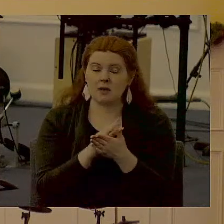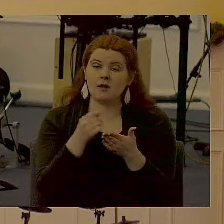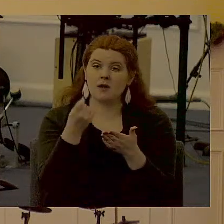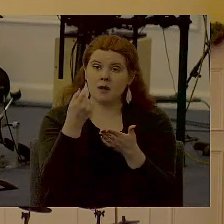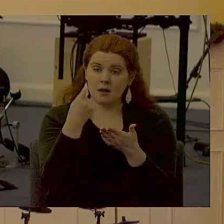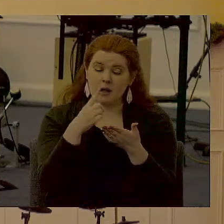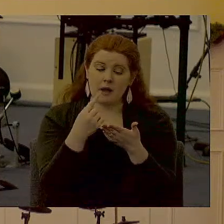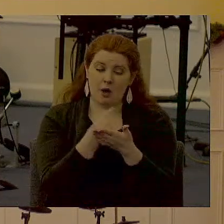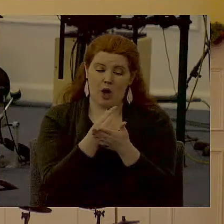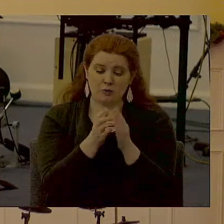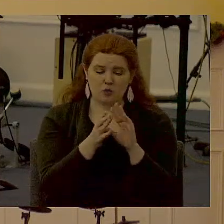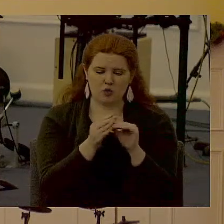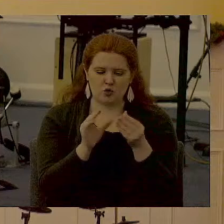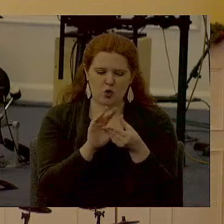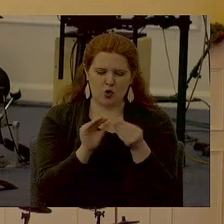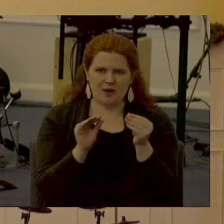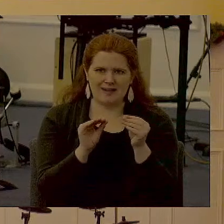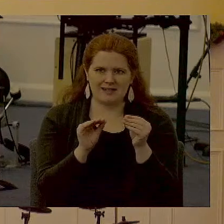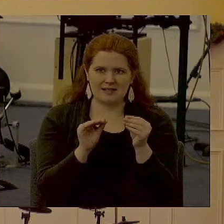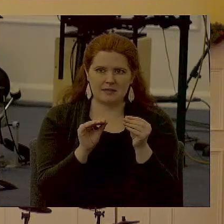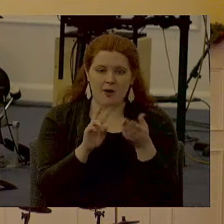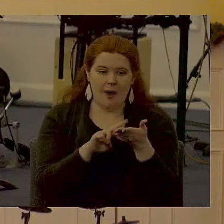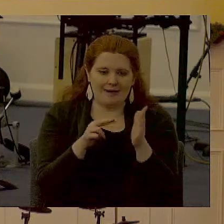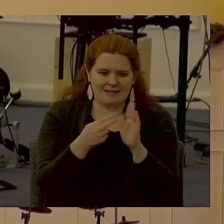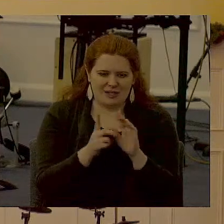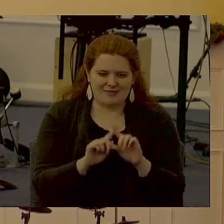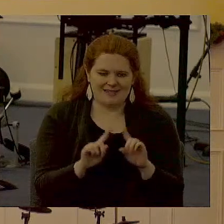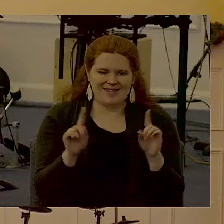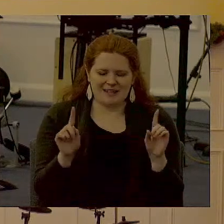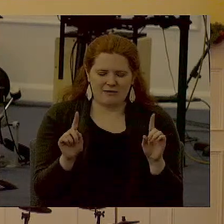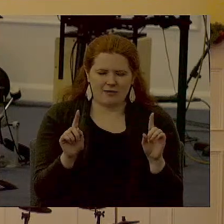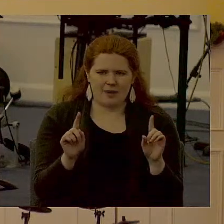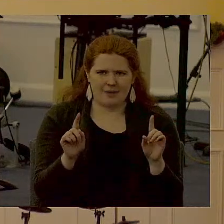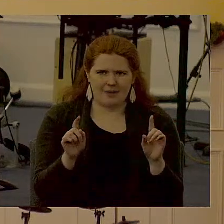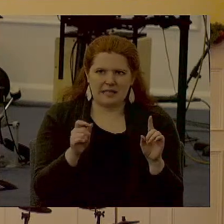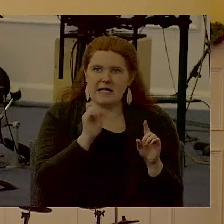are intentionally different, not accidentally different. But let's keep going.